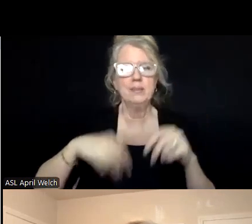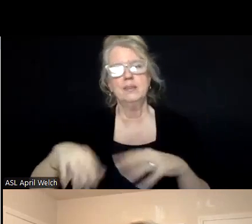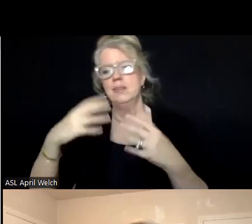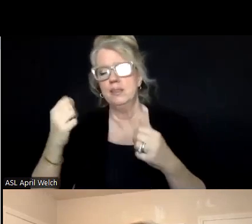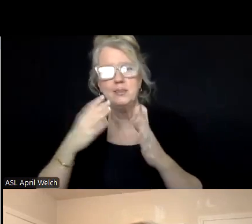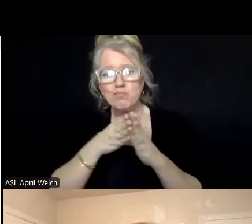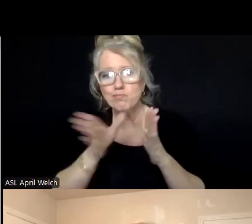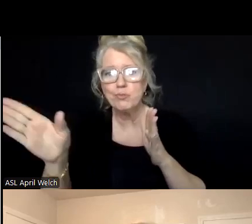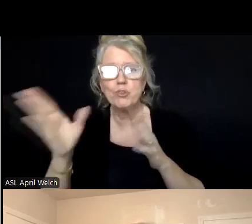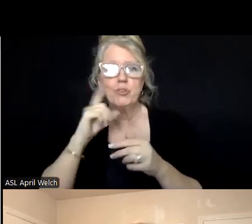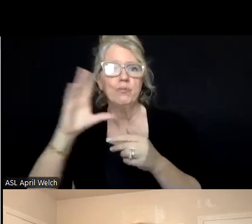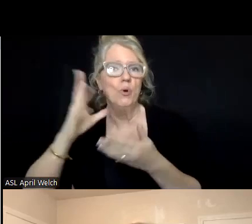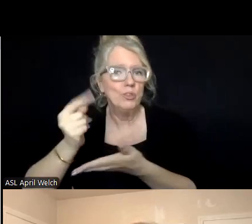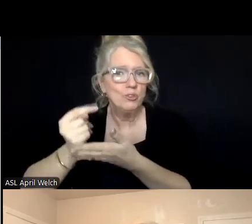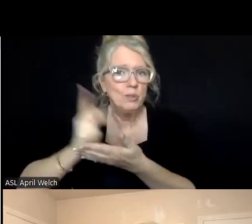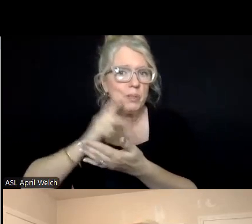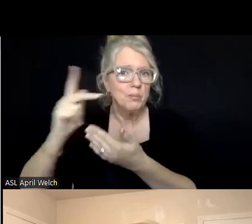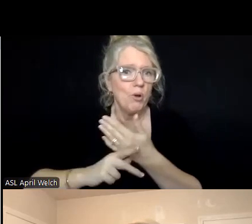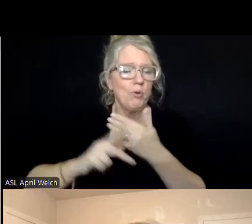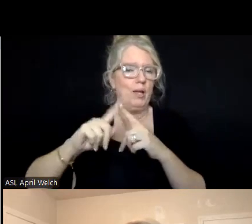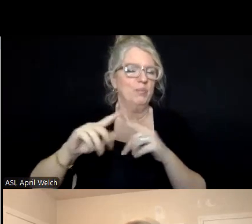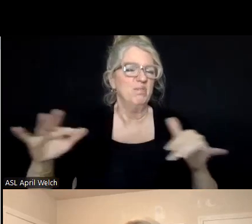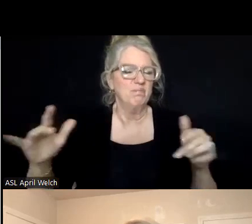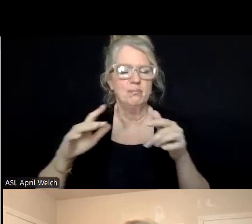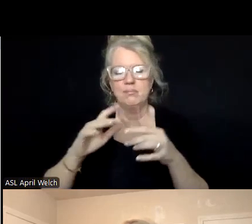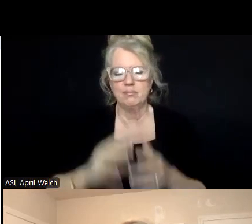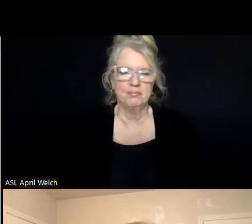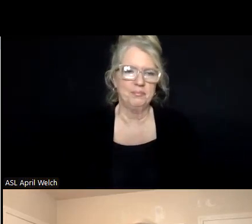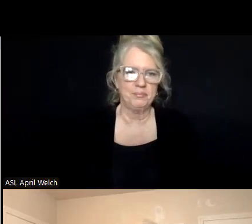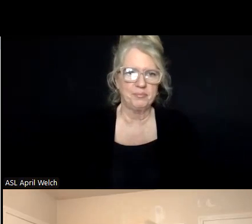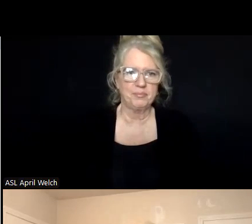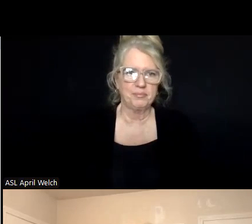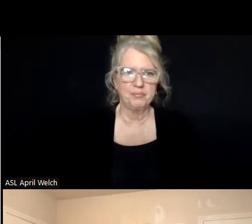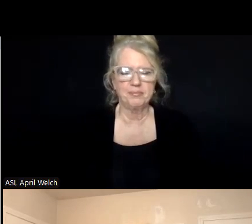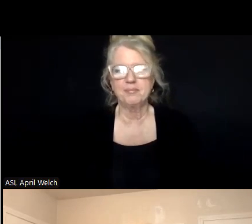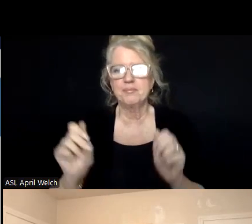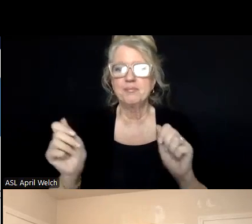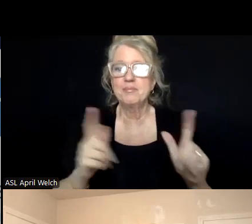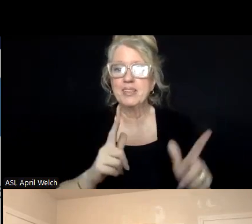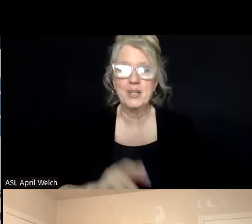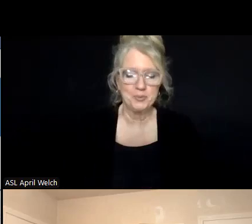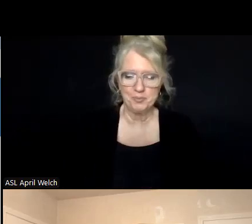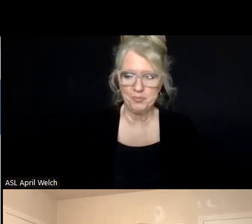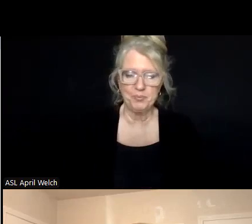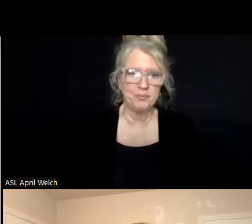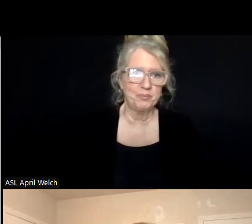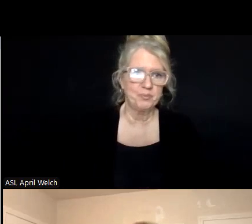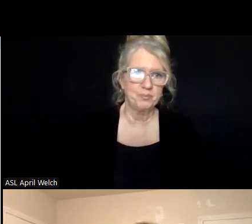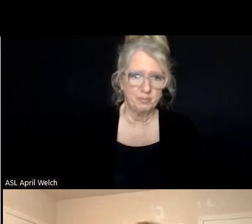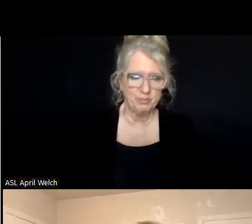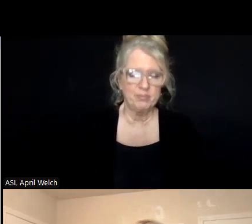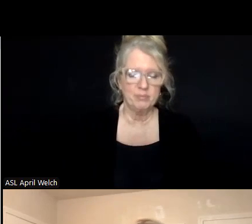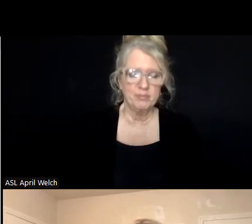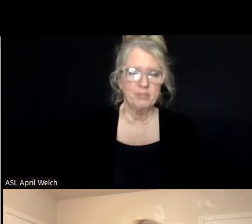diversion to treatment, and other related programs. Next slide, please. So the program